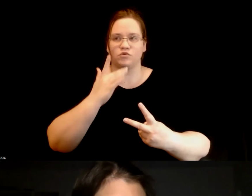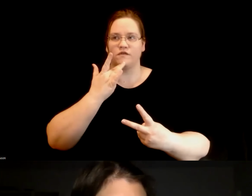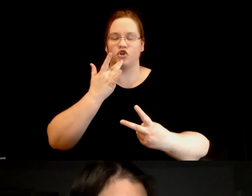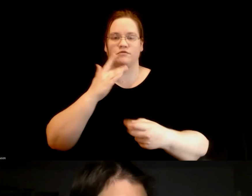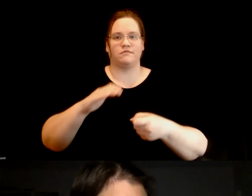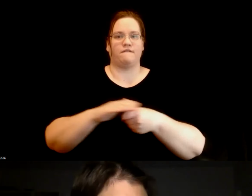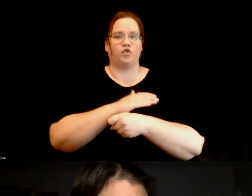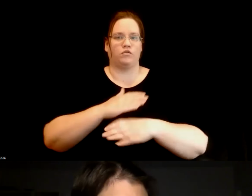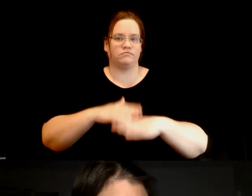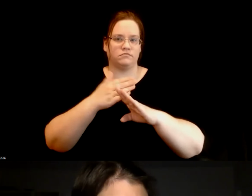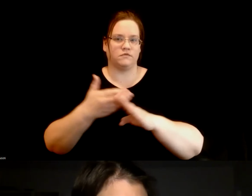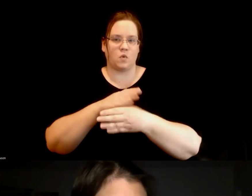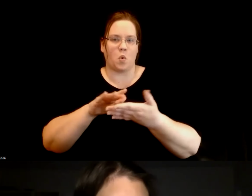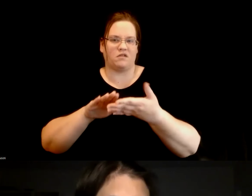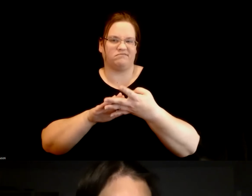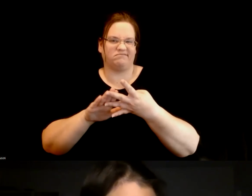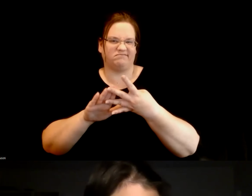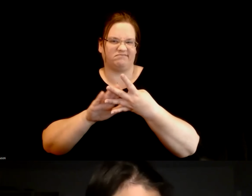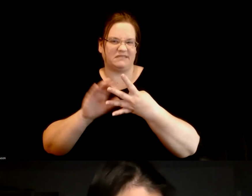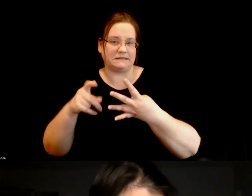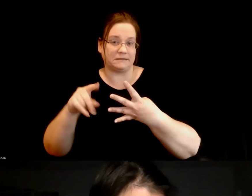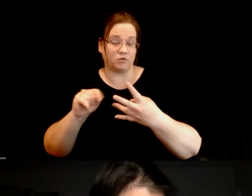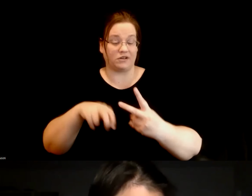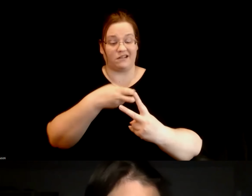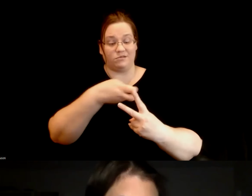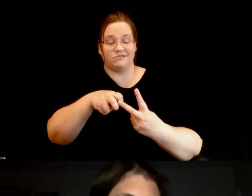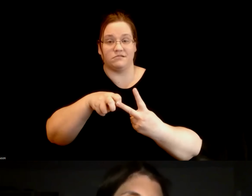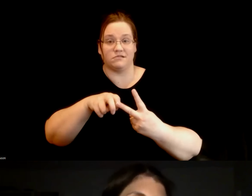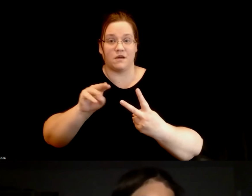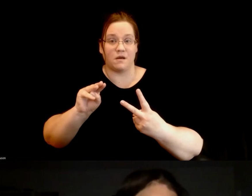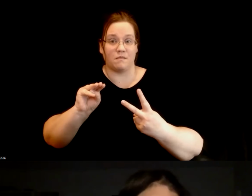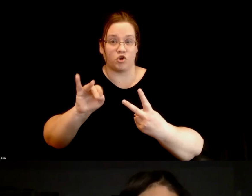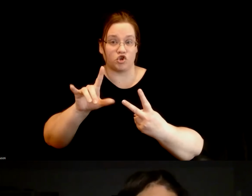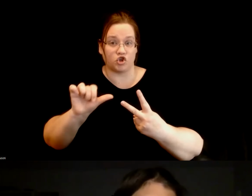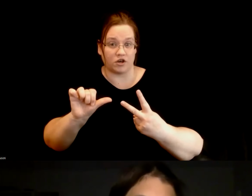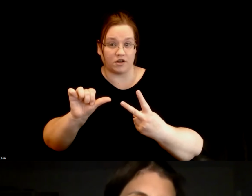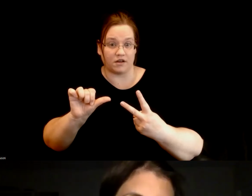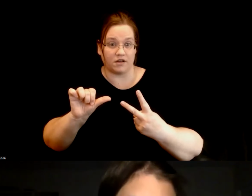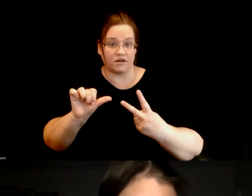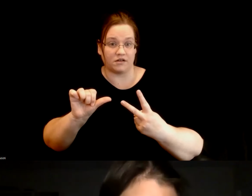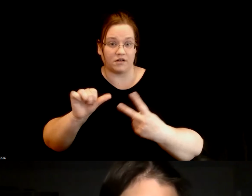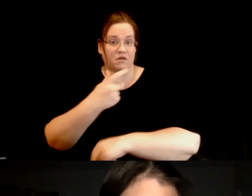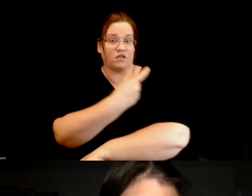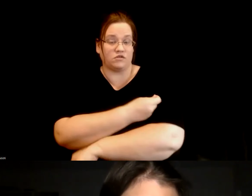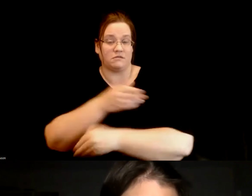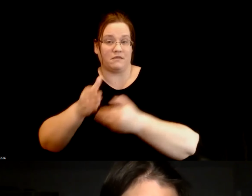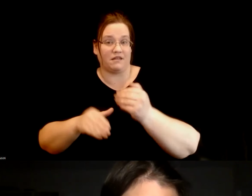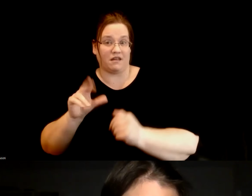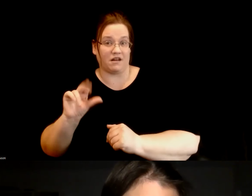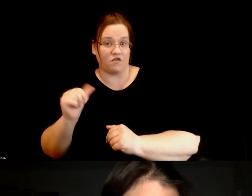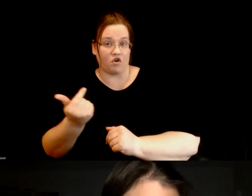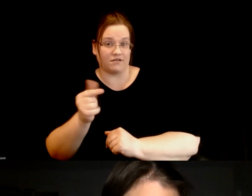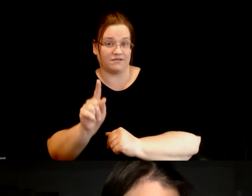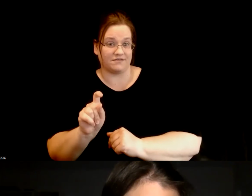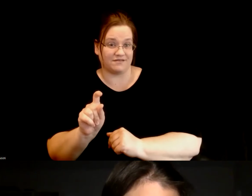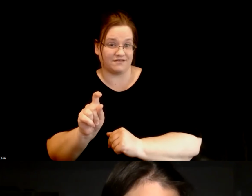before mid-September, can you switch to Moderna so that you can get 2 shots by the end of August?